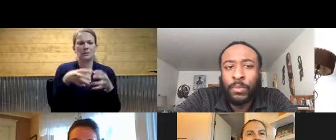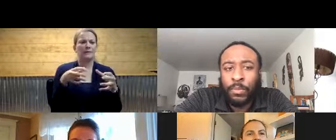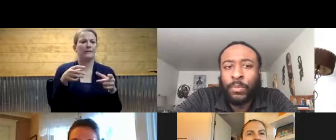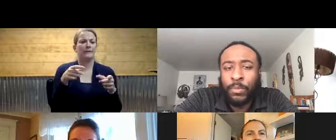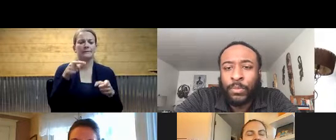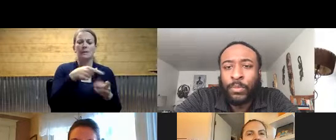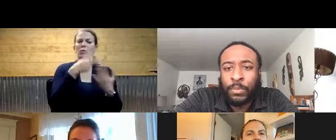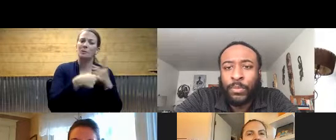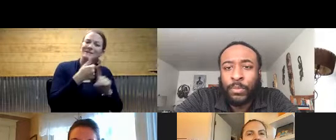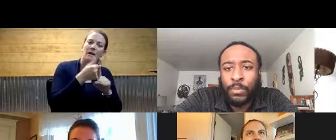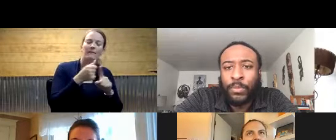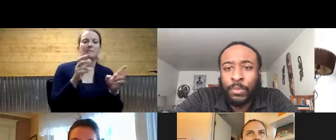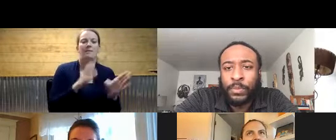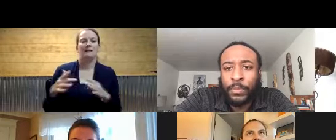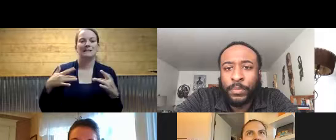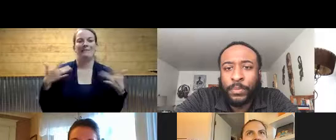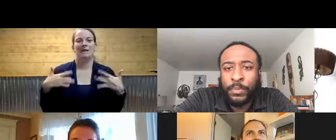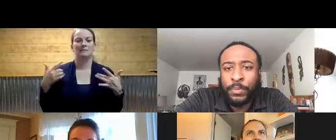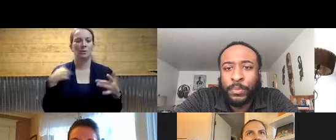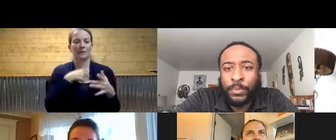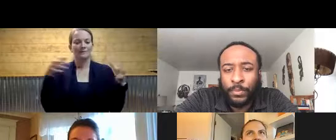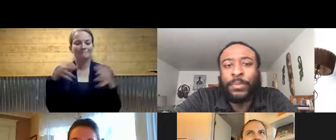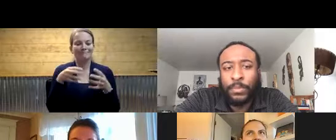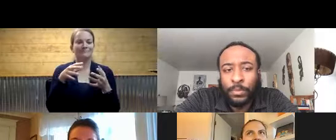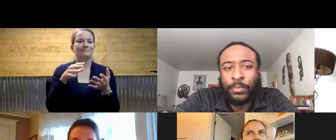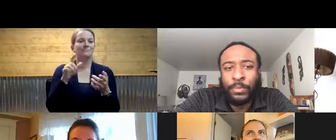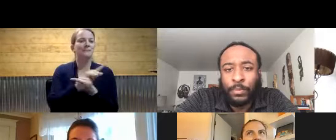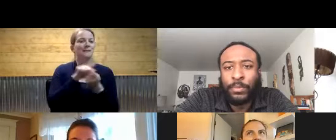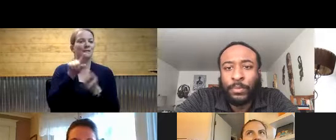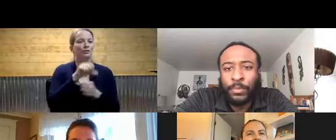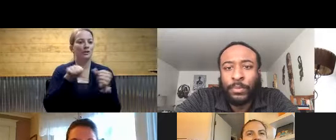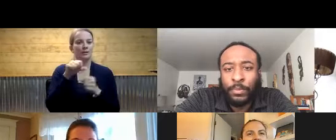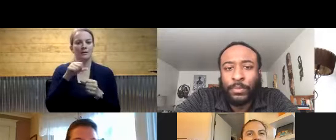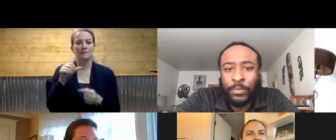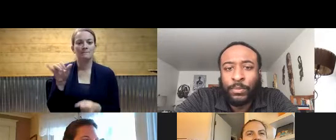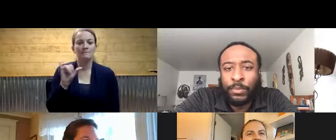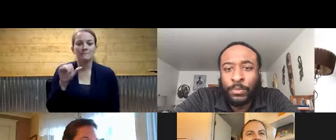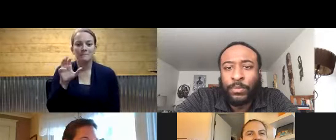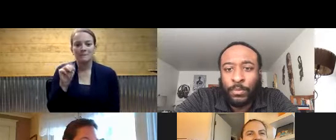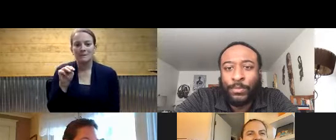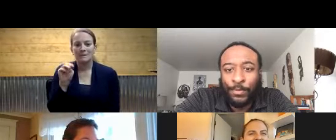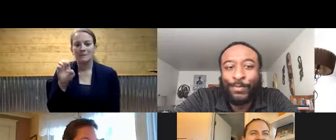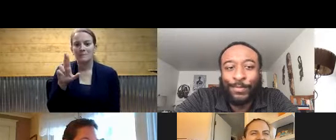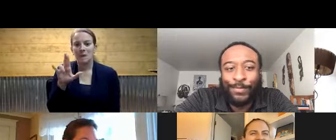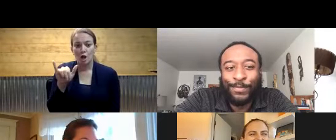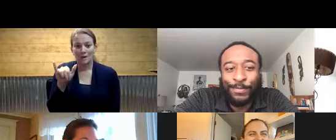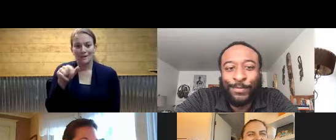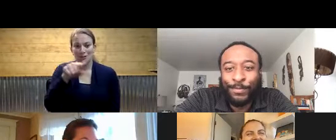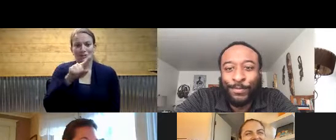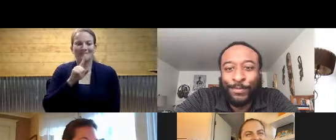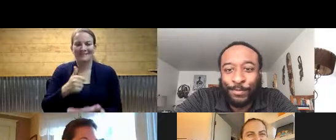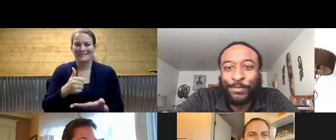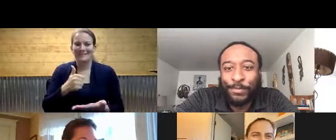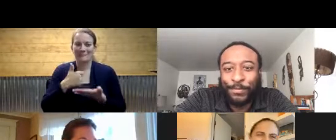and understand the culture over here as well. So they really helped out. Like honestly, Mary really helped me out on some